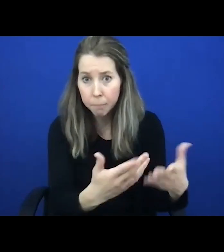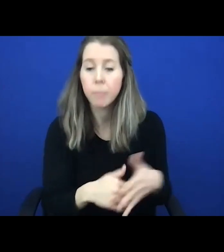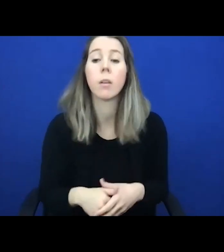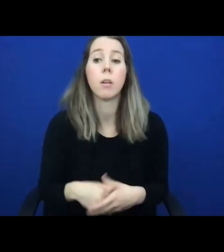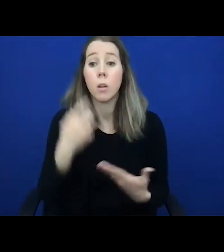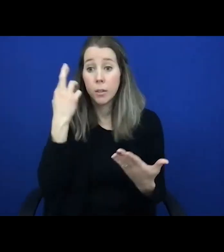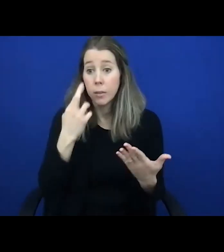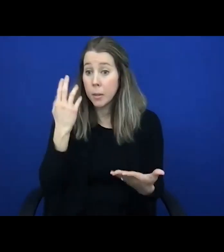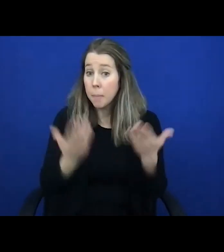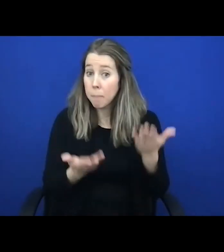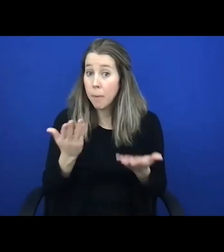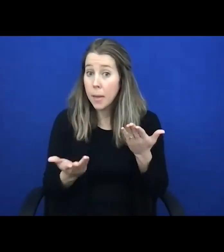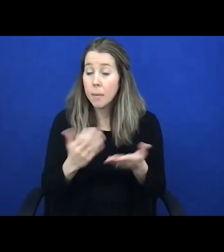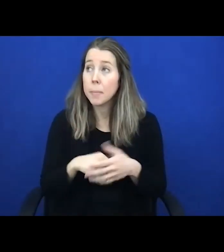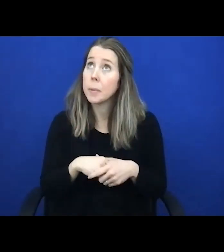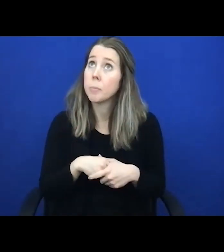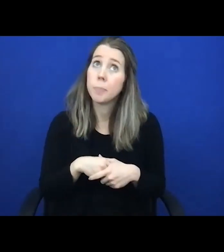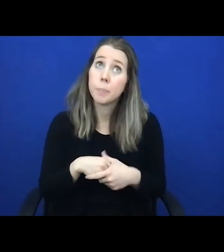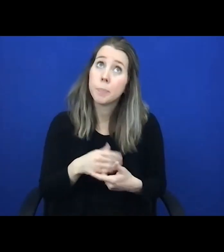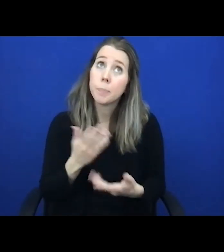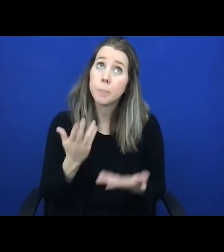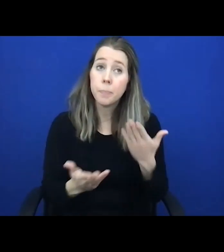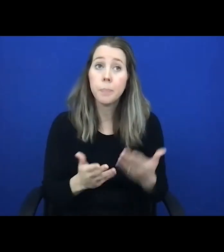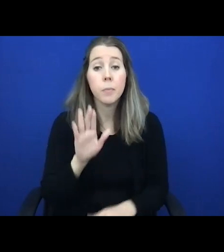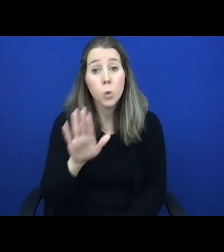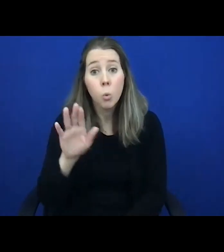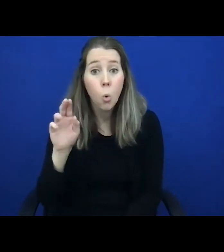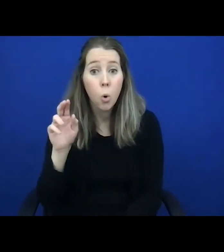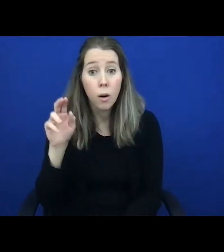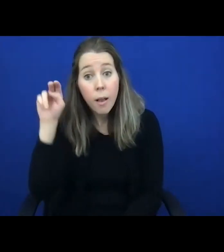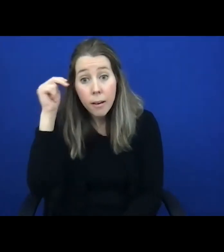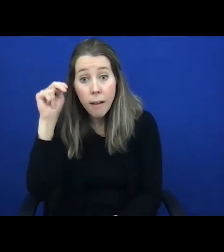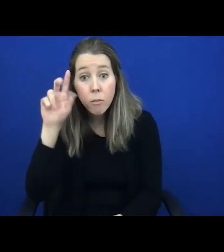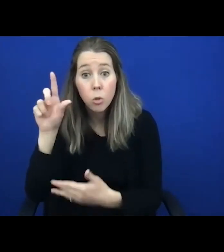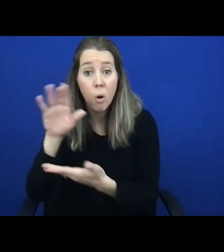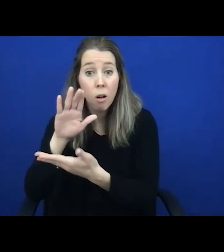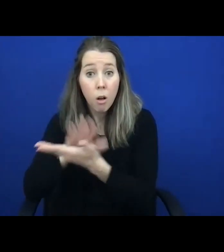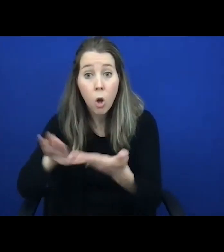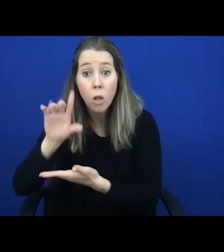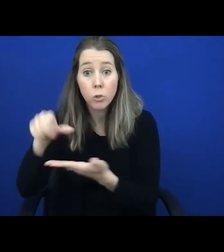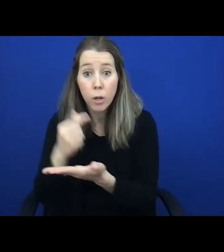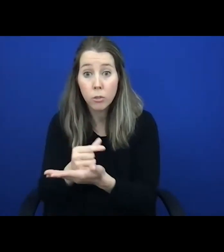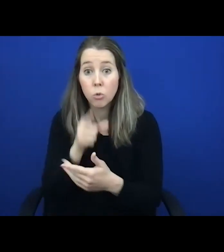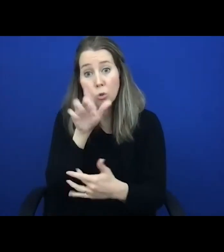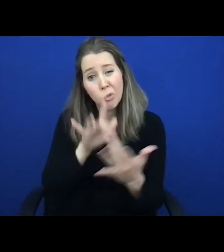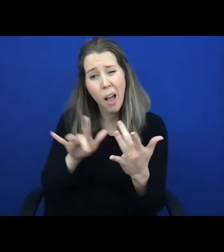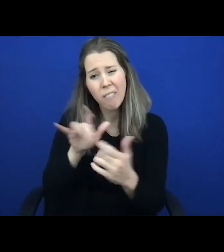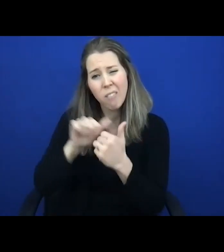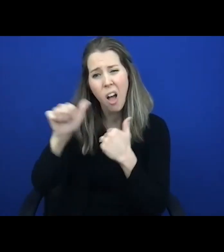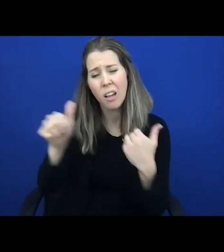maybe, your nephew's graduating from college and you're traveling across the country to go see it. Or